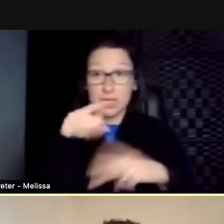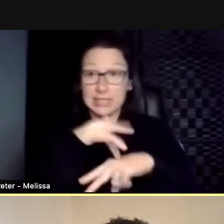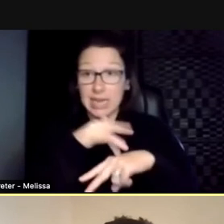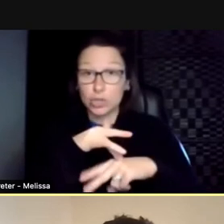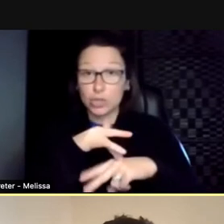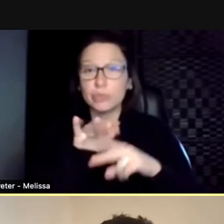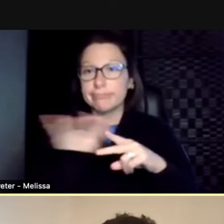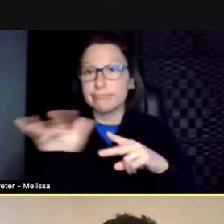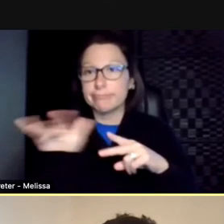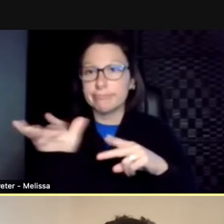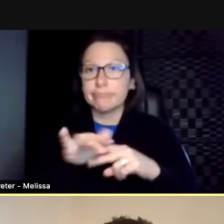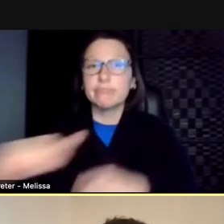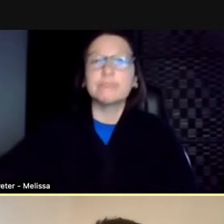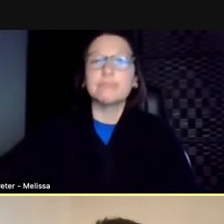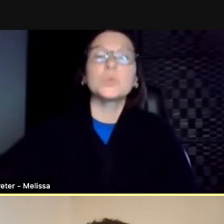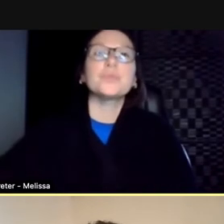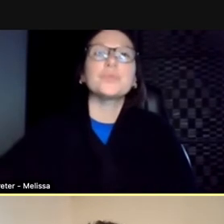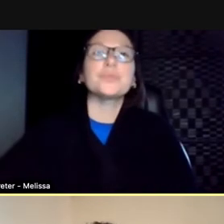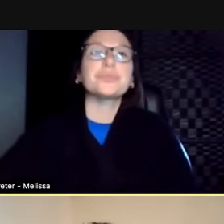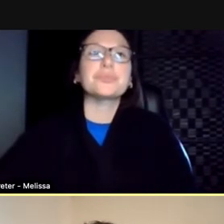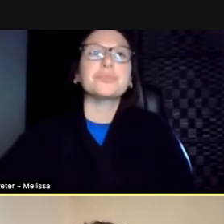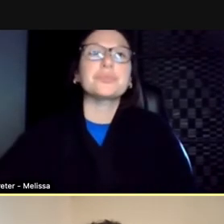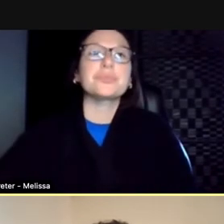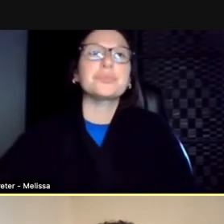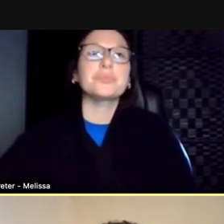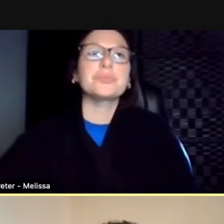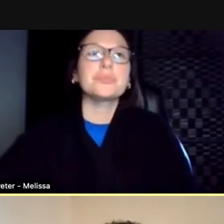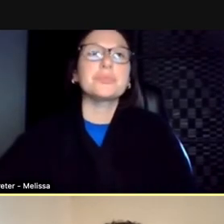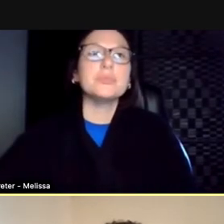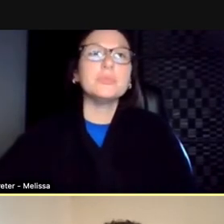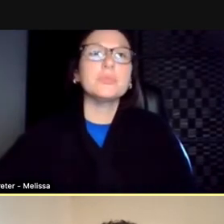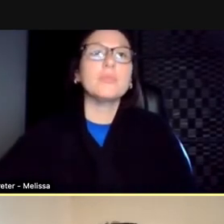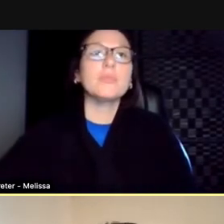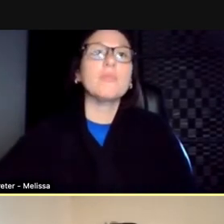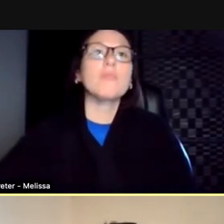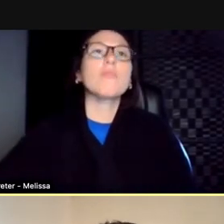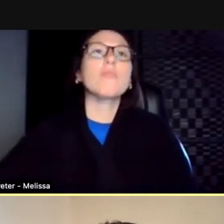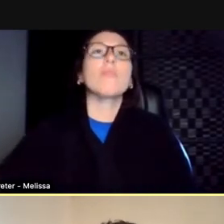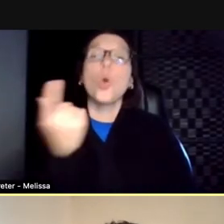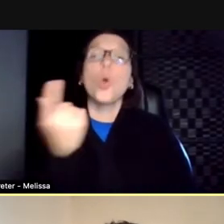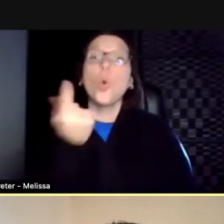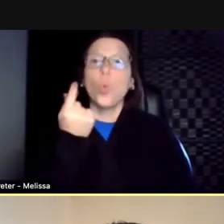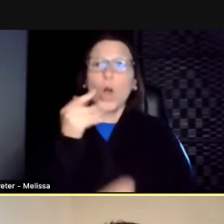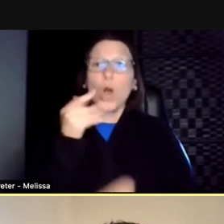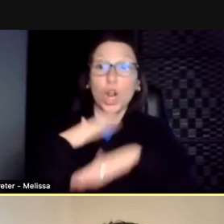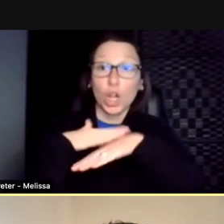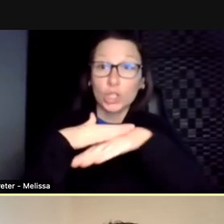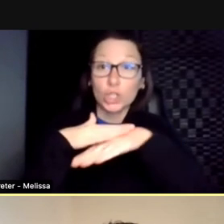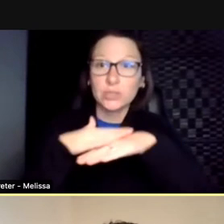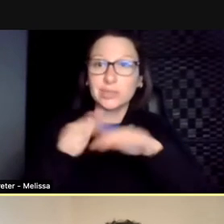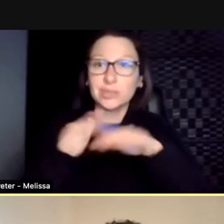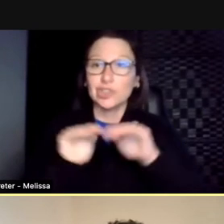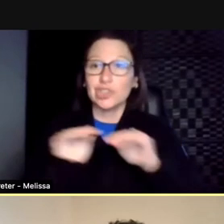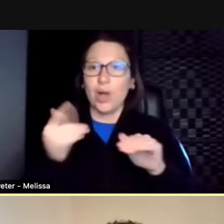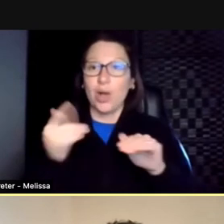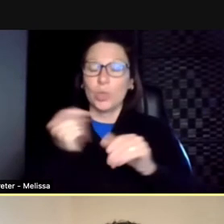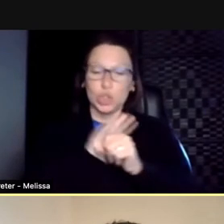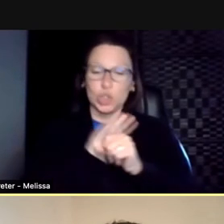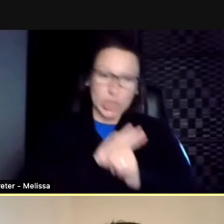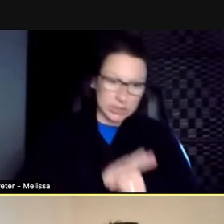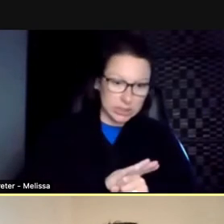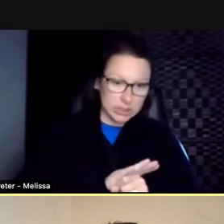on. What alerts the child, what stresses, what overloads. Now imagine children with CVI,